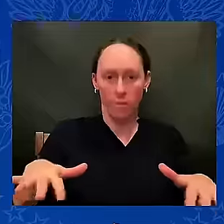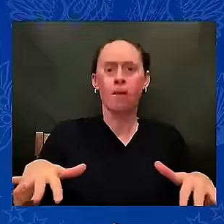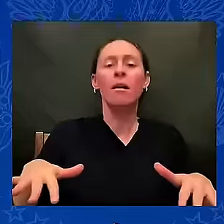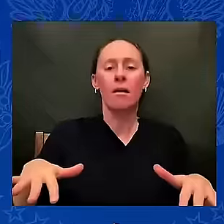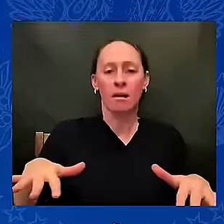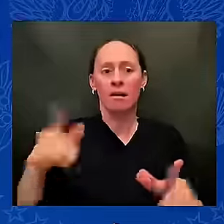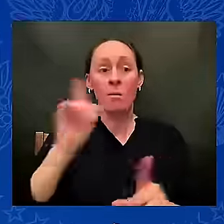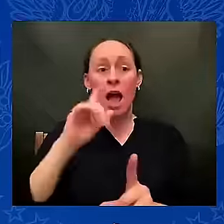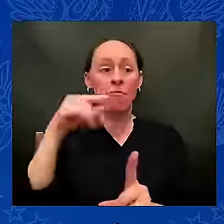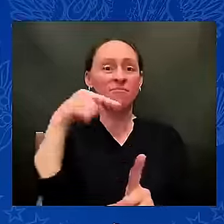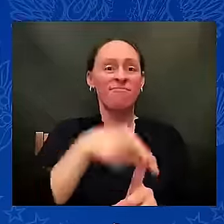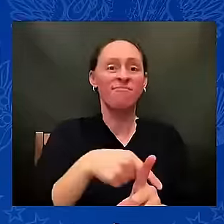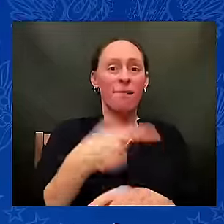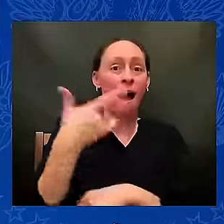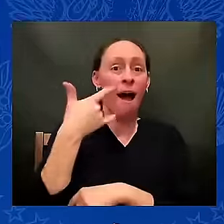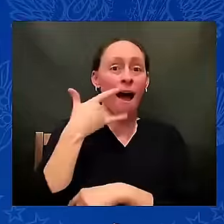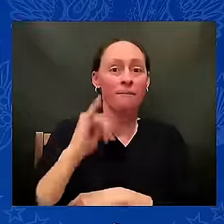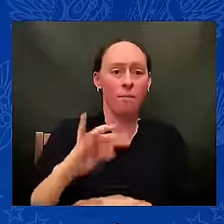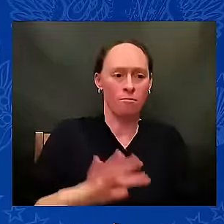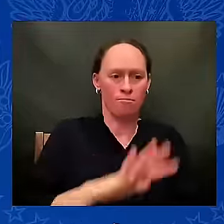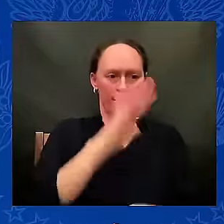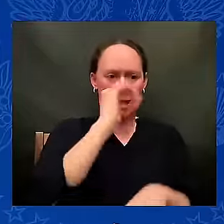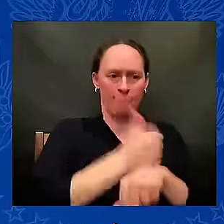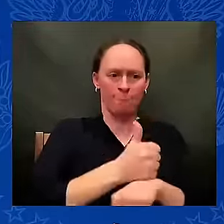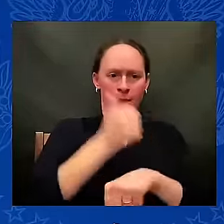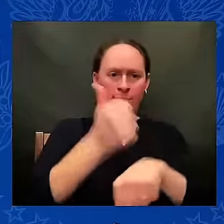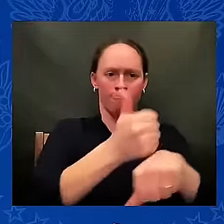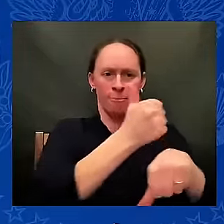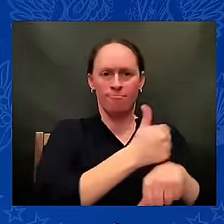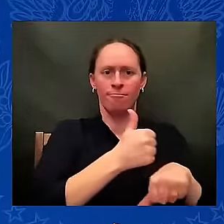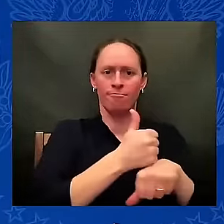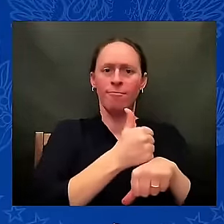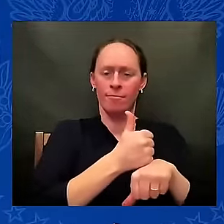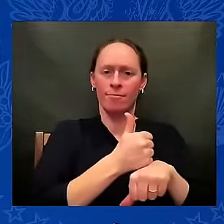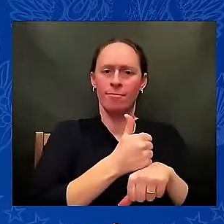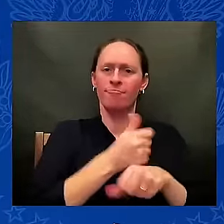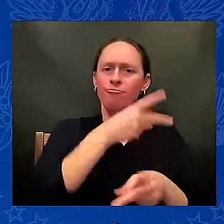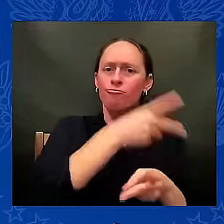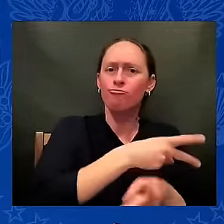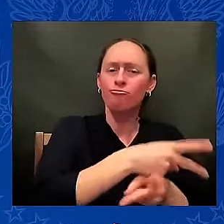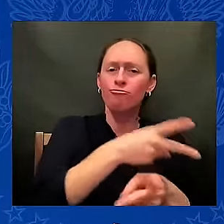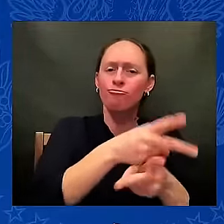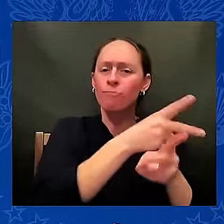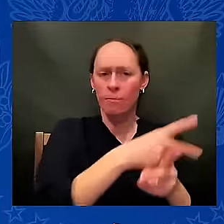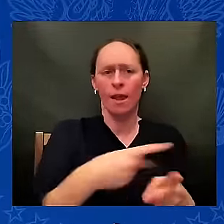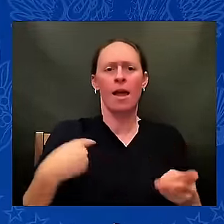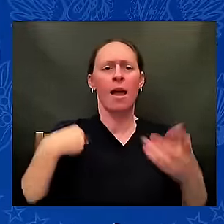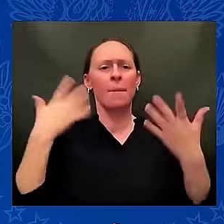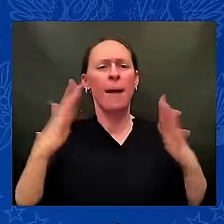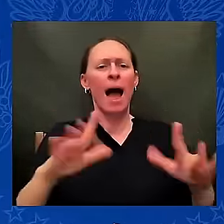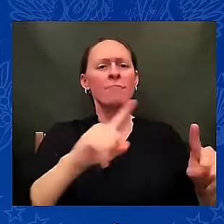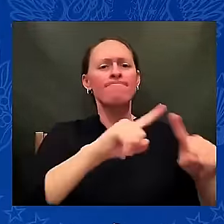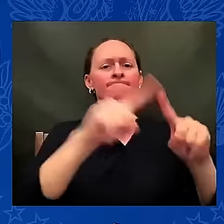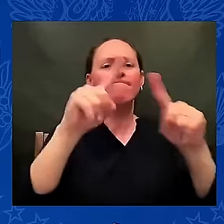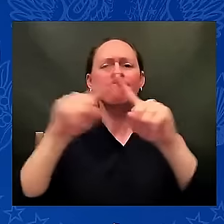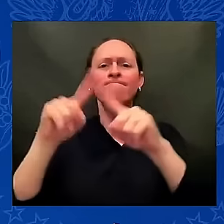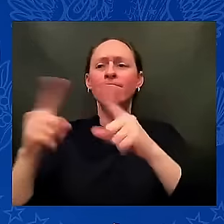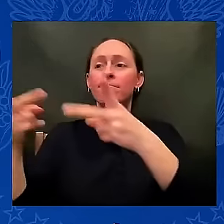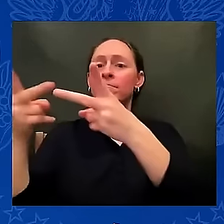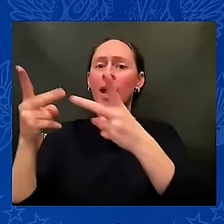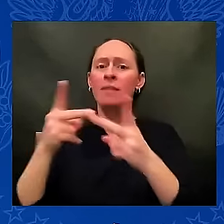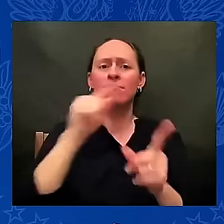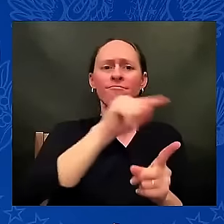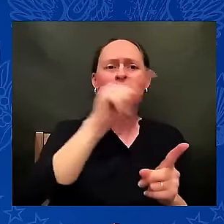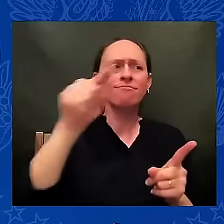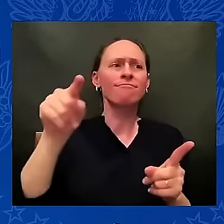And I've restored and designated multiple national monuments to honor tribal nations, including the ancestral footprint of the Grand